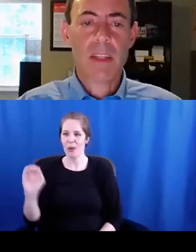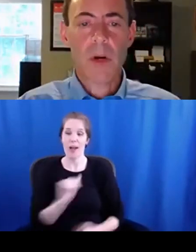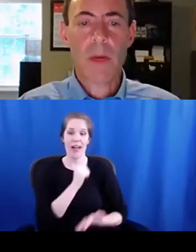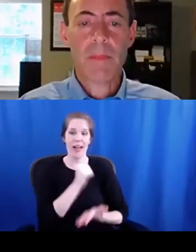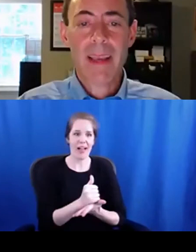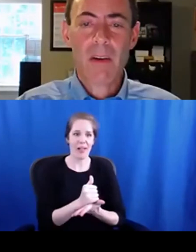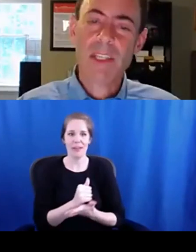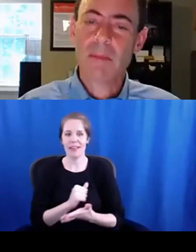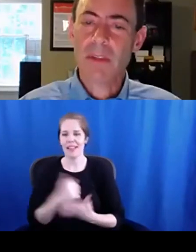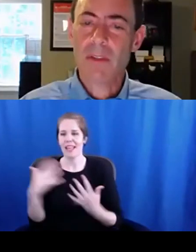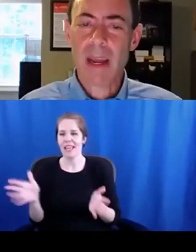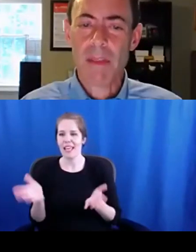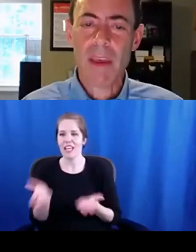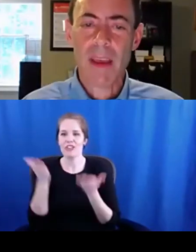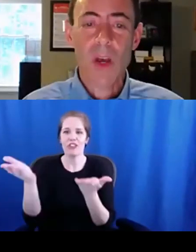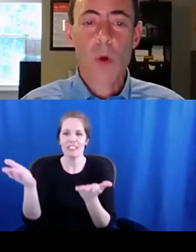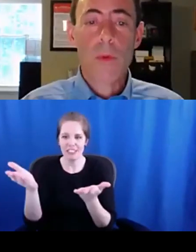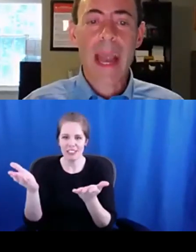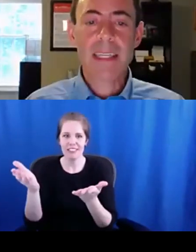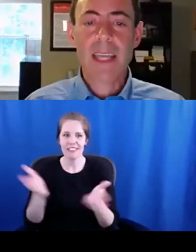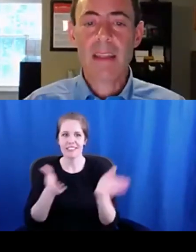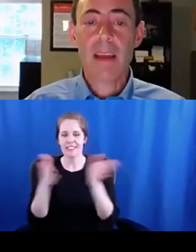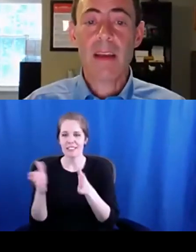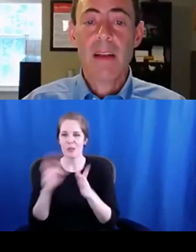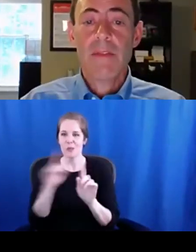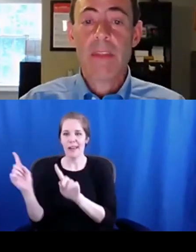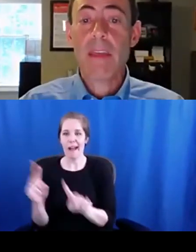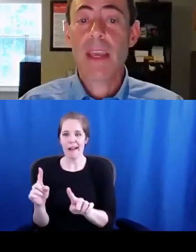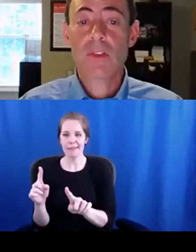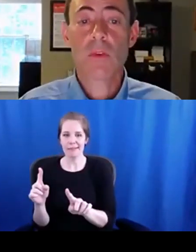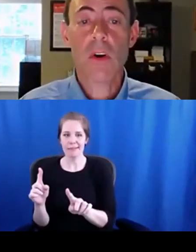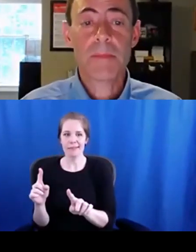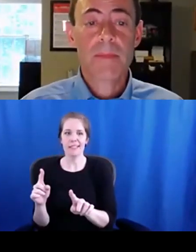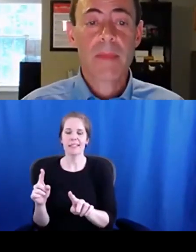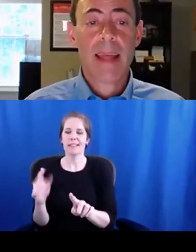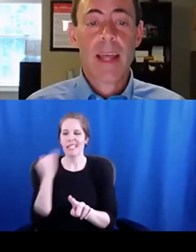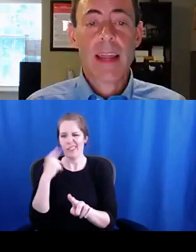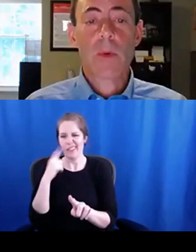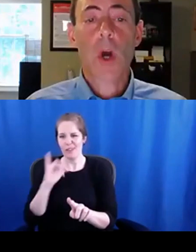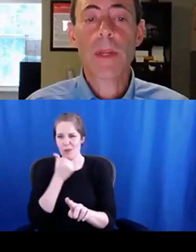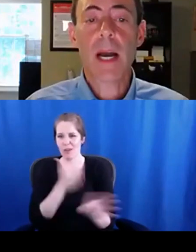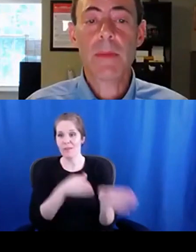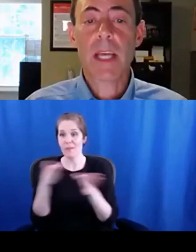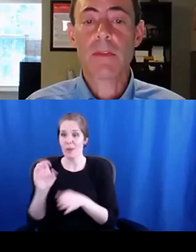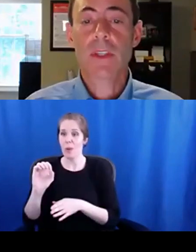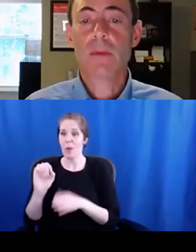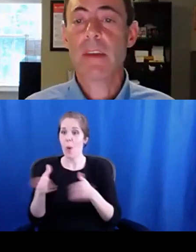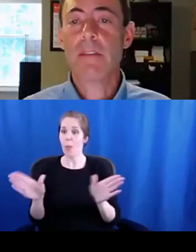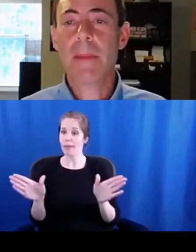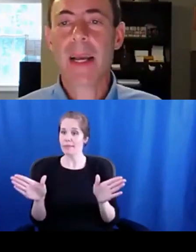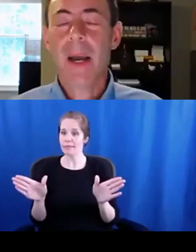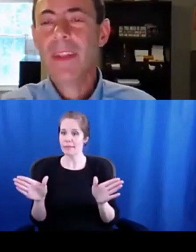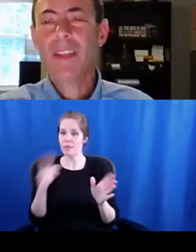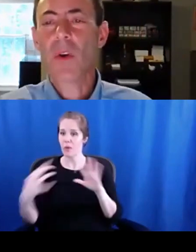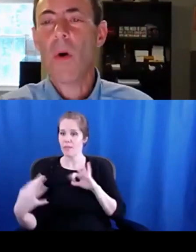the moment, encouraging them to do the right thing, reacting to anything that they think is wrong, and everyone opening up themselves to receiving